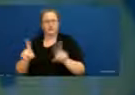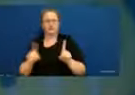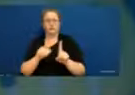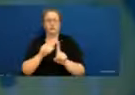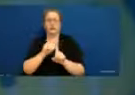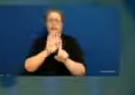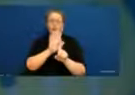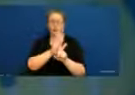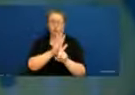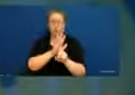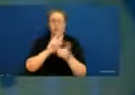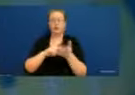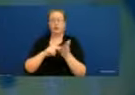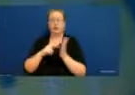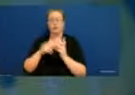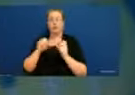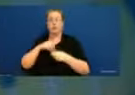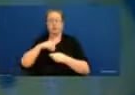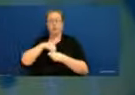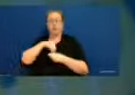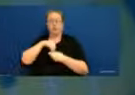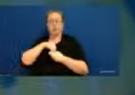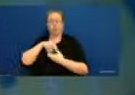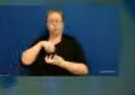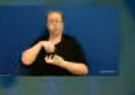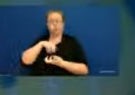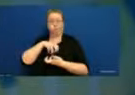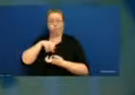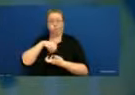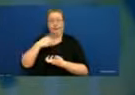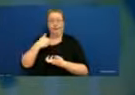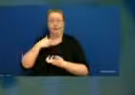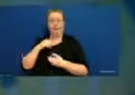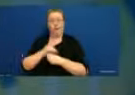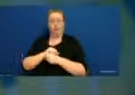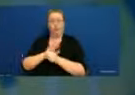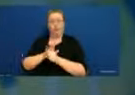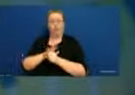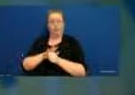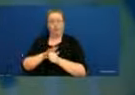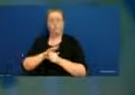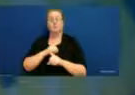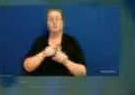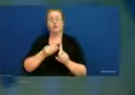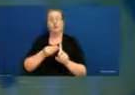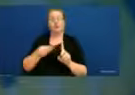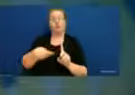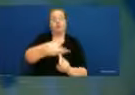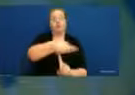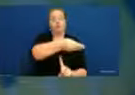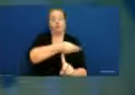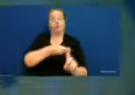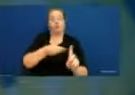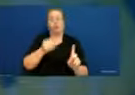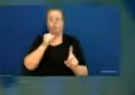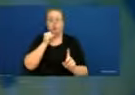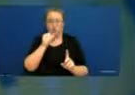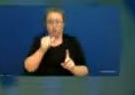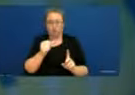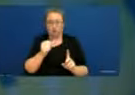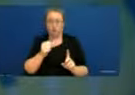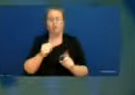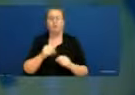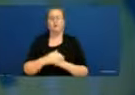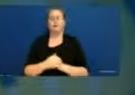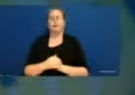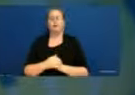is somebody being in the school environment during their infectious period. We have had very few transmissions within a